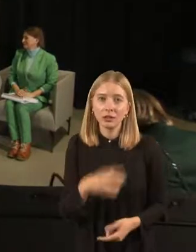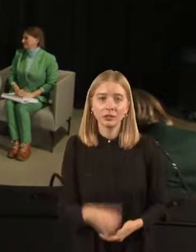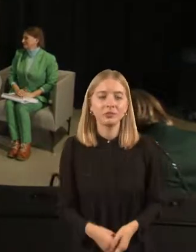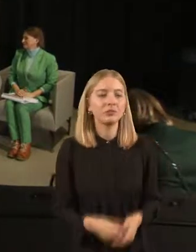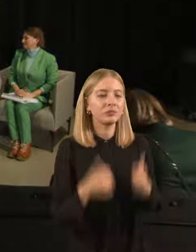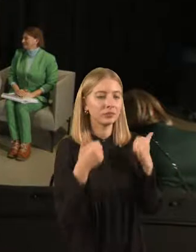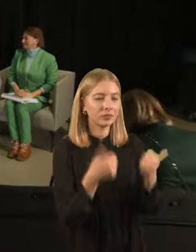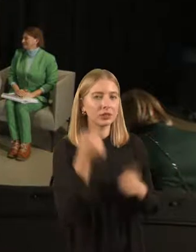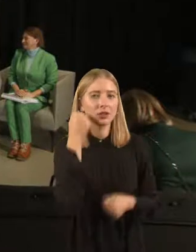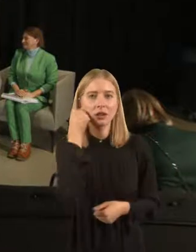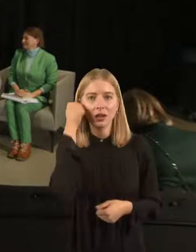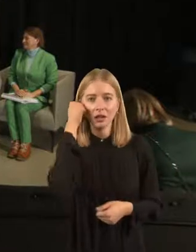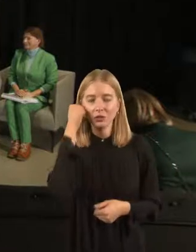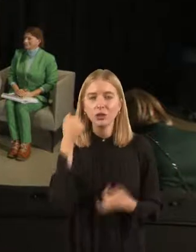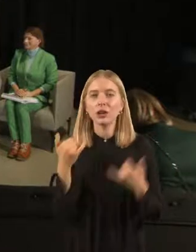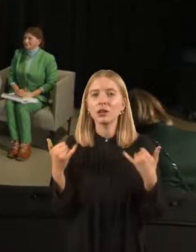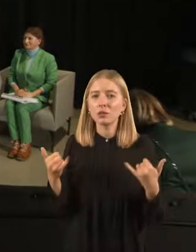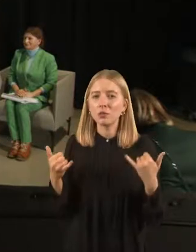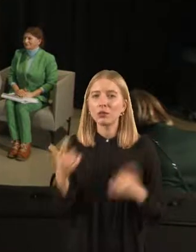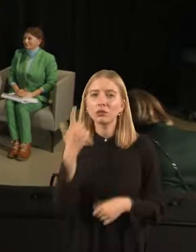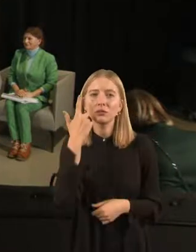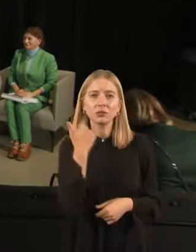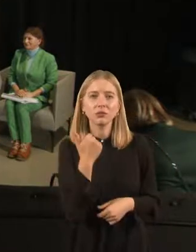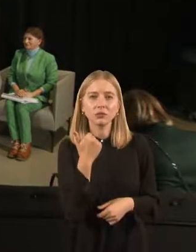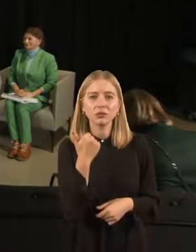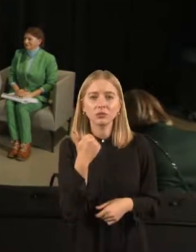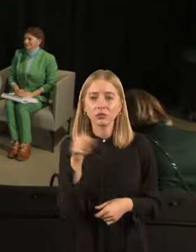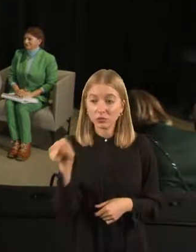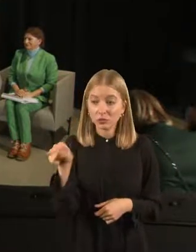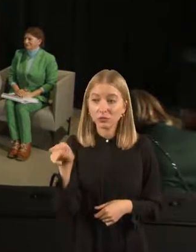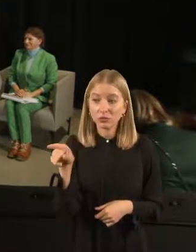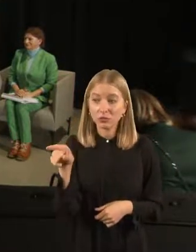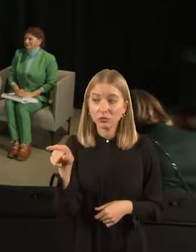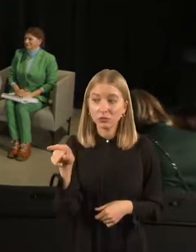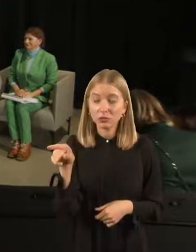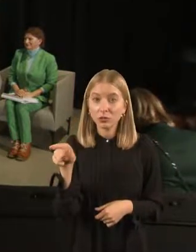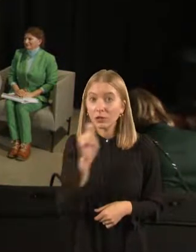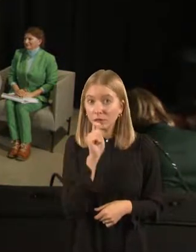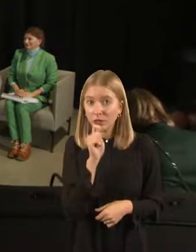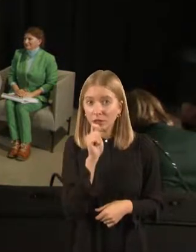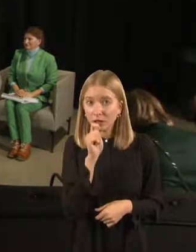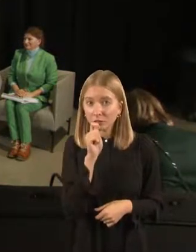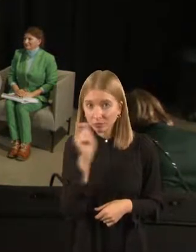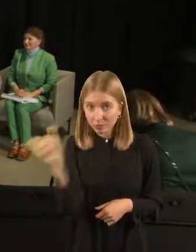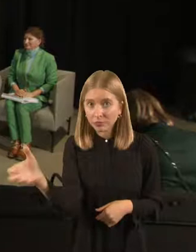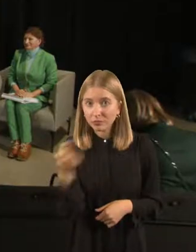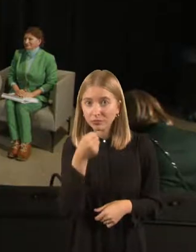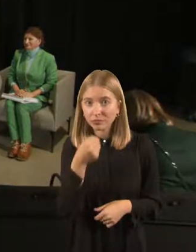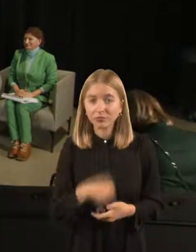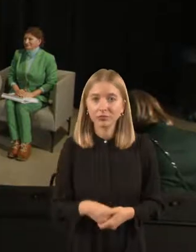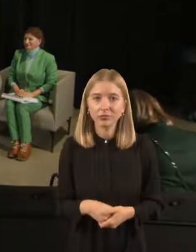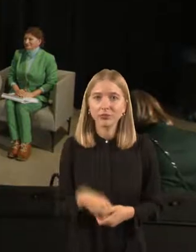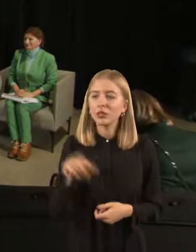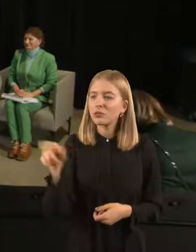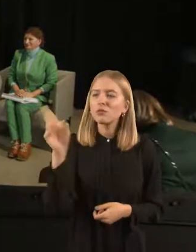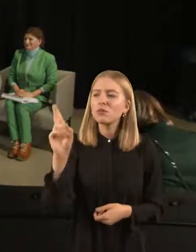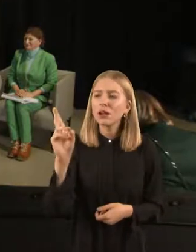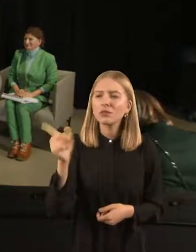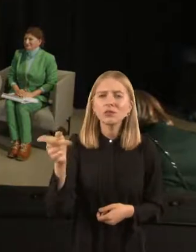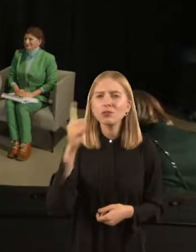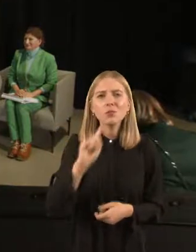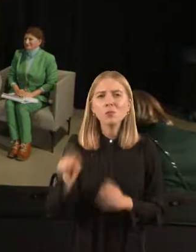of protesting in the area of the environment. Thank you. Let us start with the questions from the audience. We'll